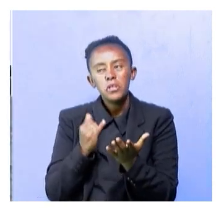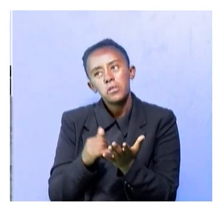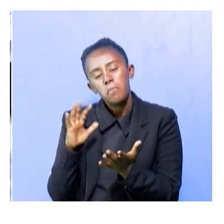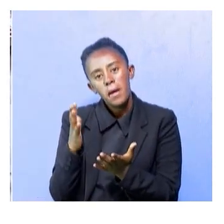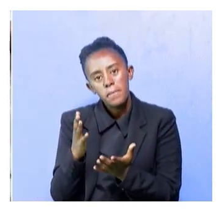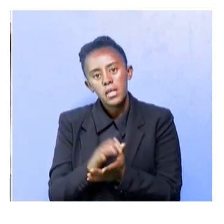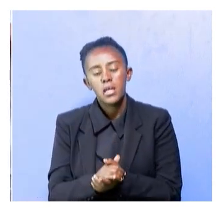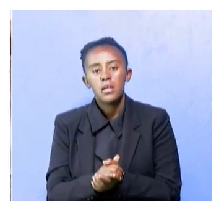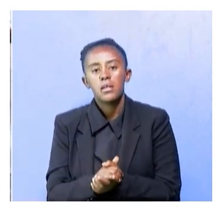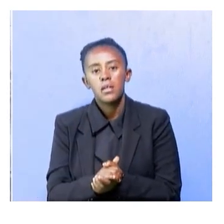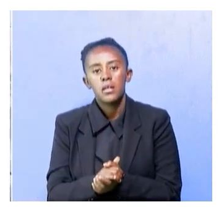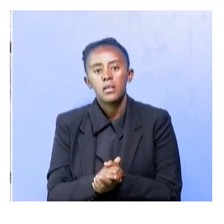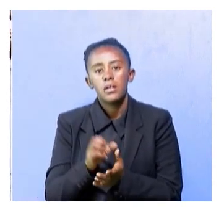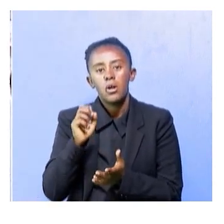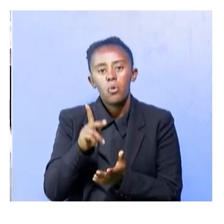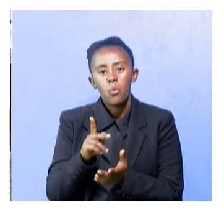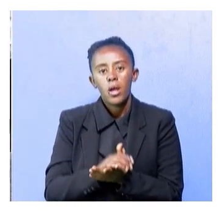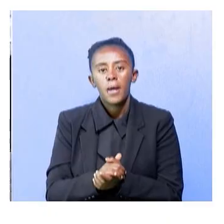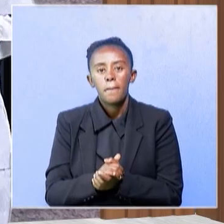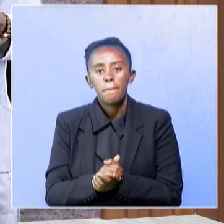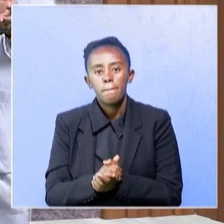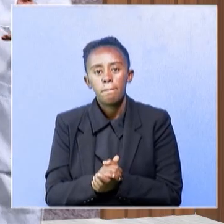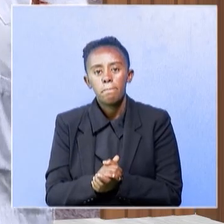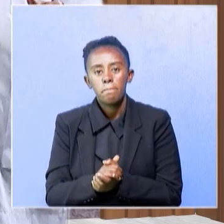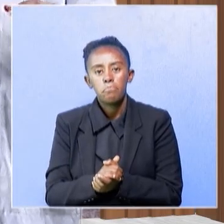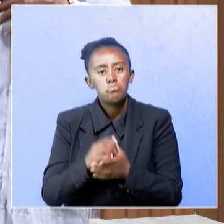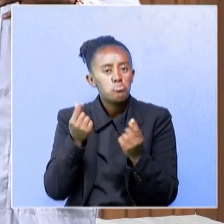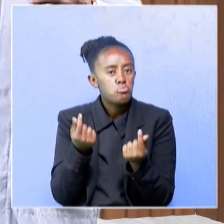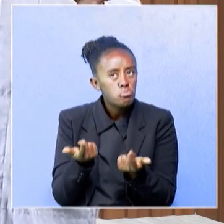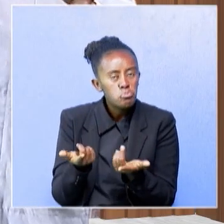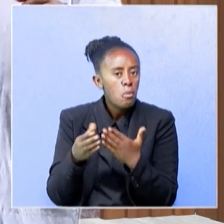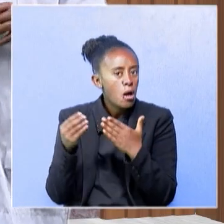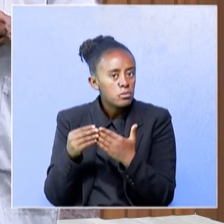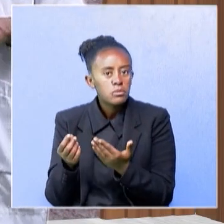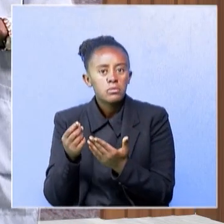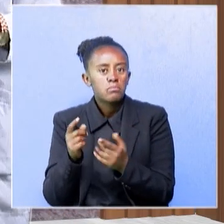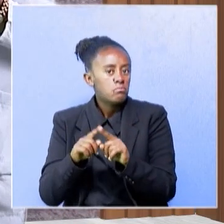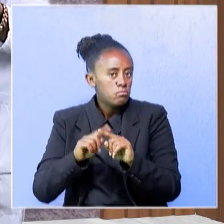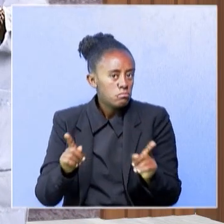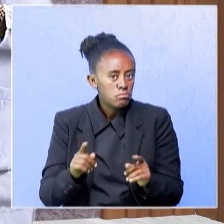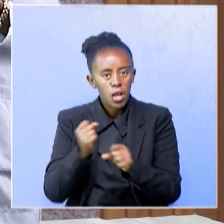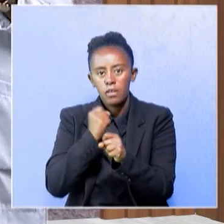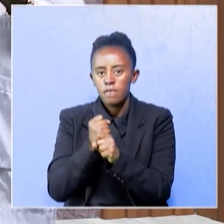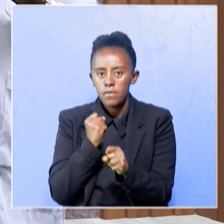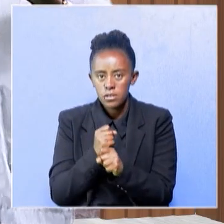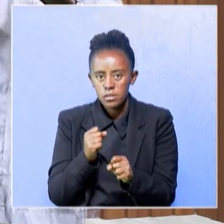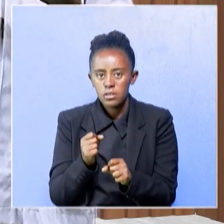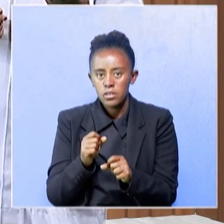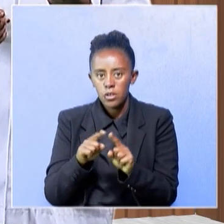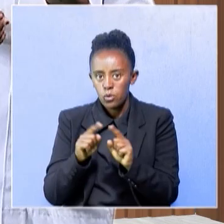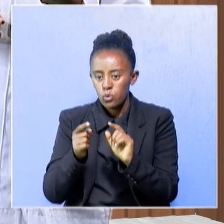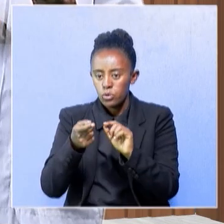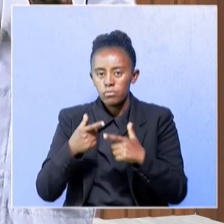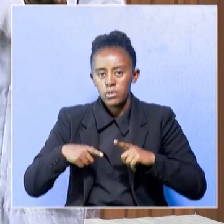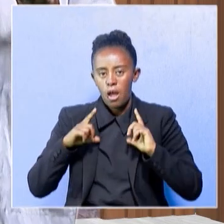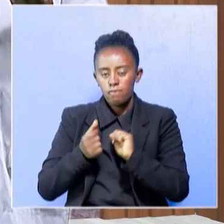be an item, it may be money, it may be any kind of activities in order to change the